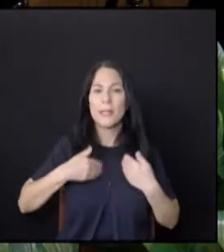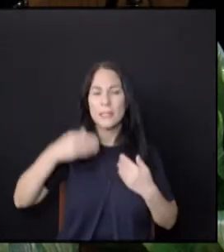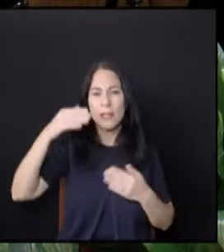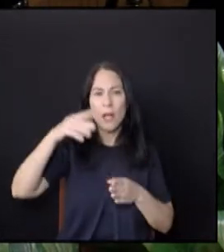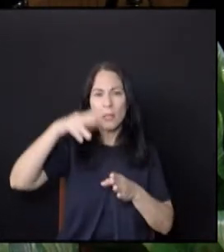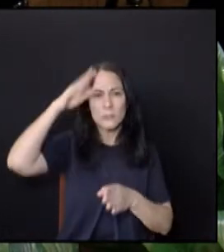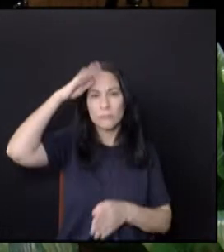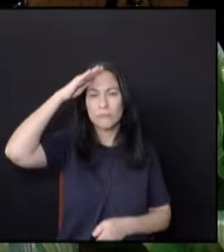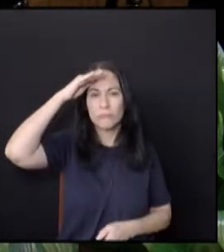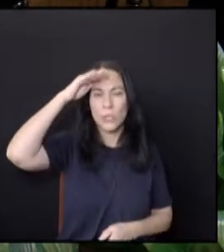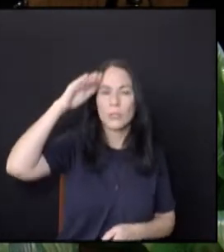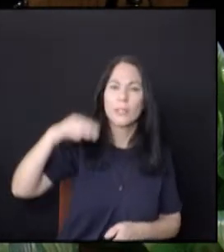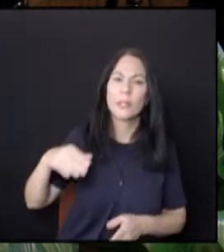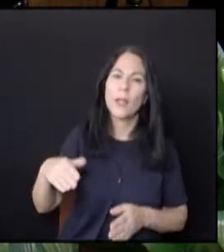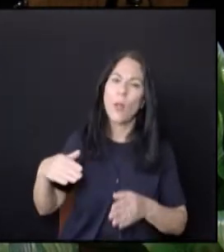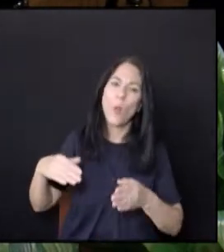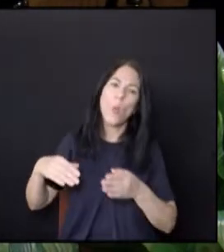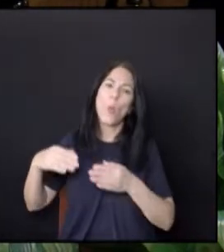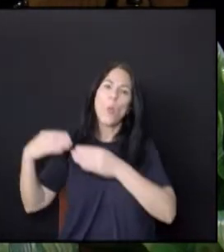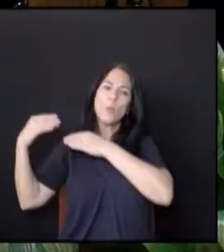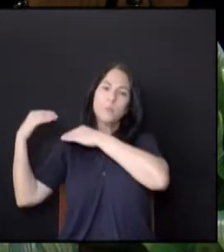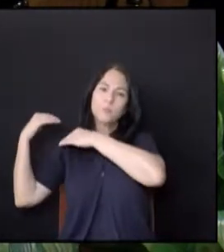of a beast of burden."